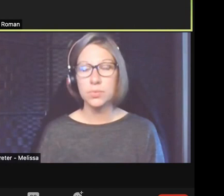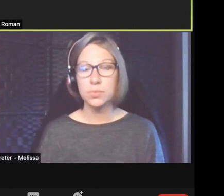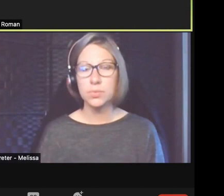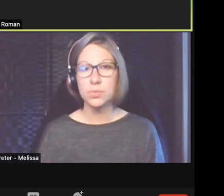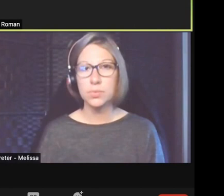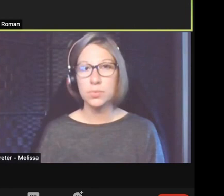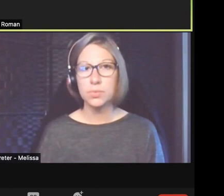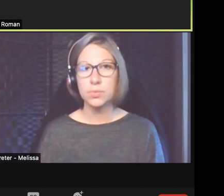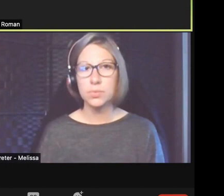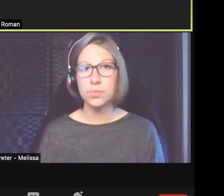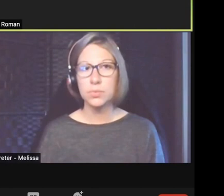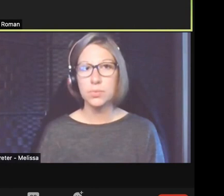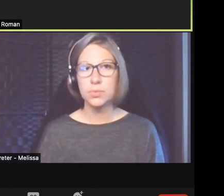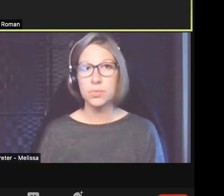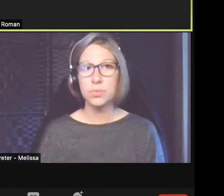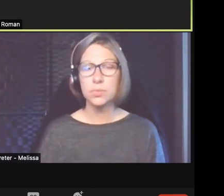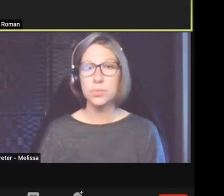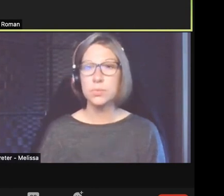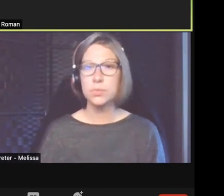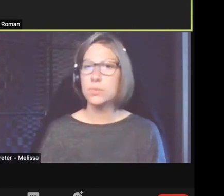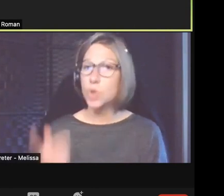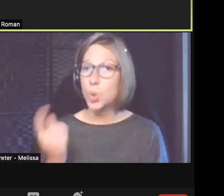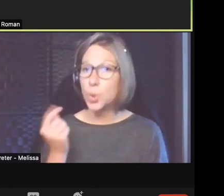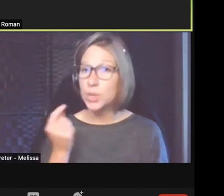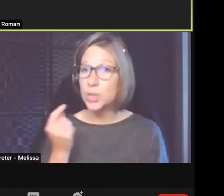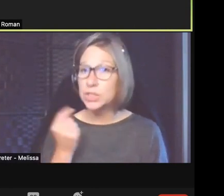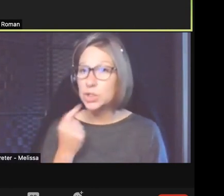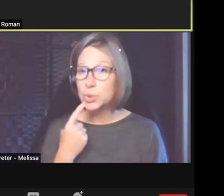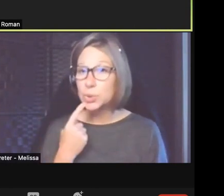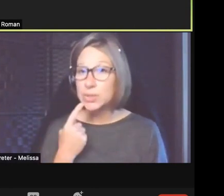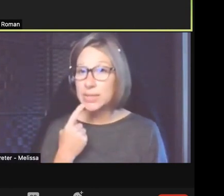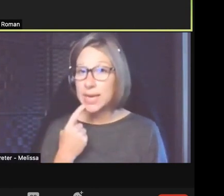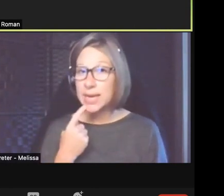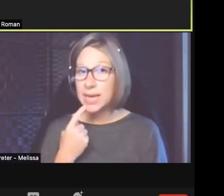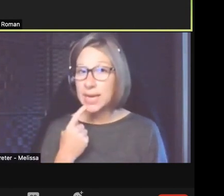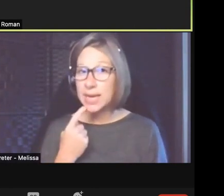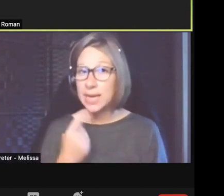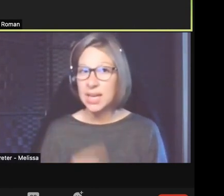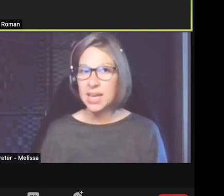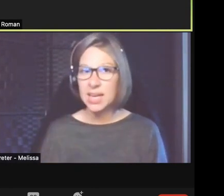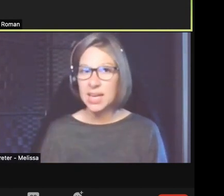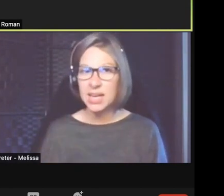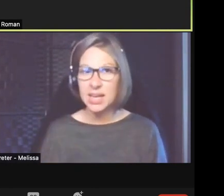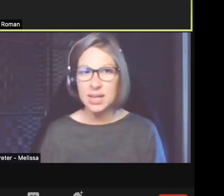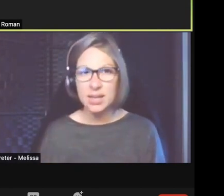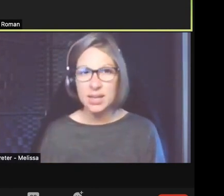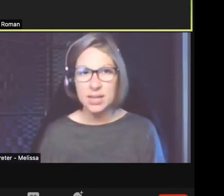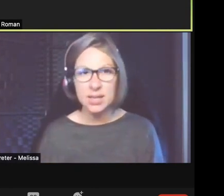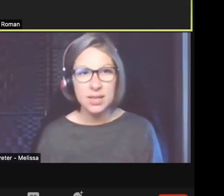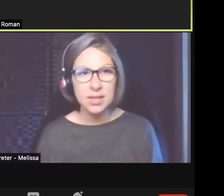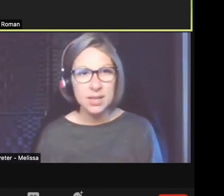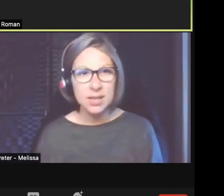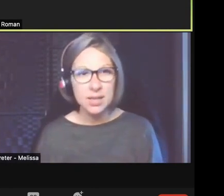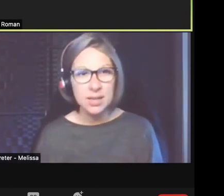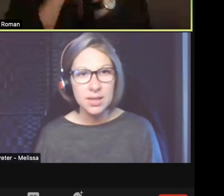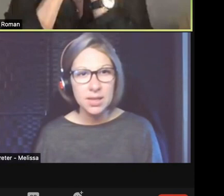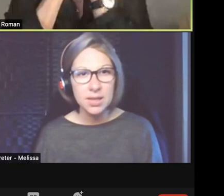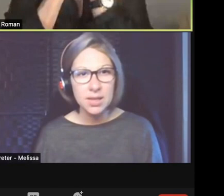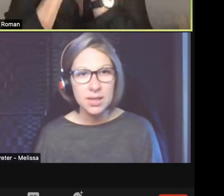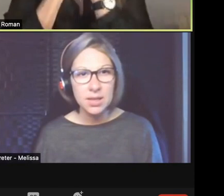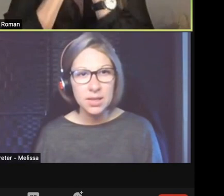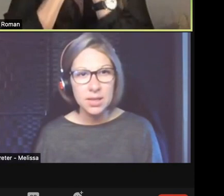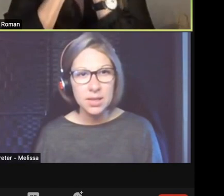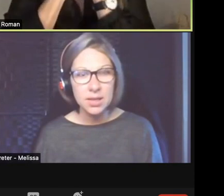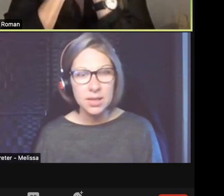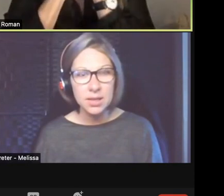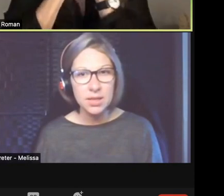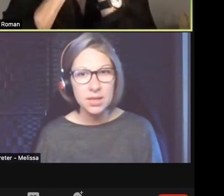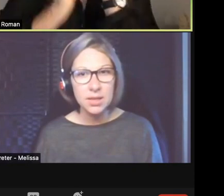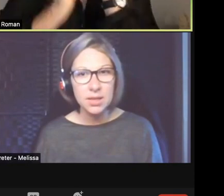What did you say again? What? Ashley needs children who she doesn't